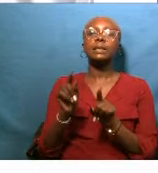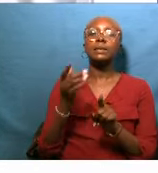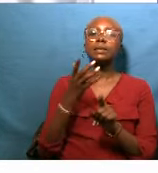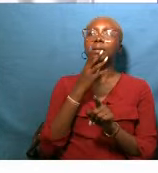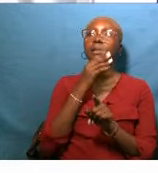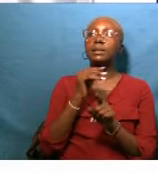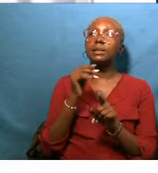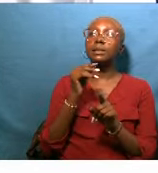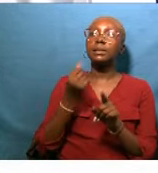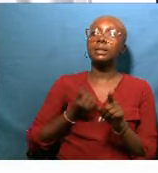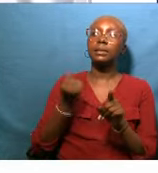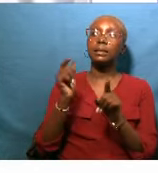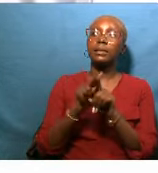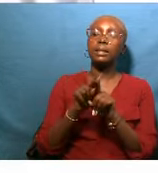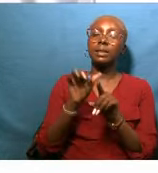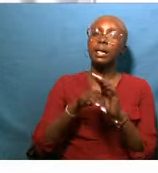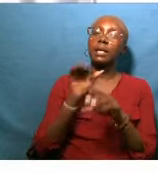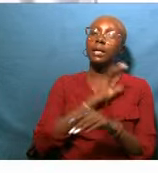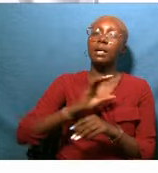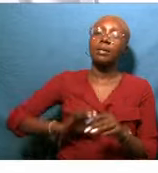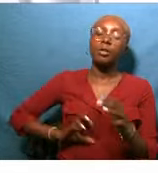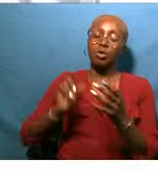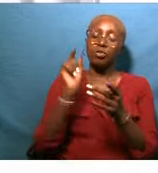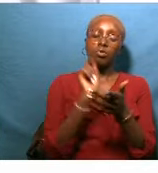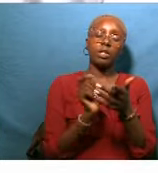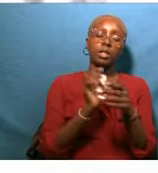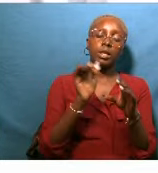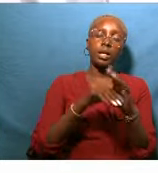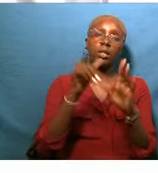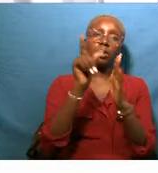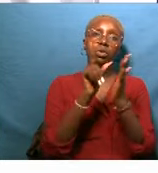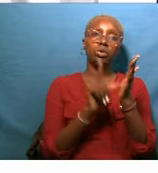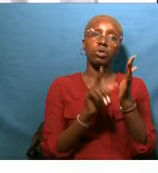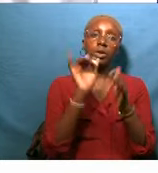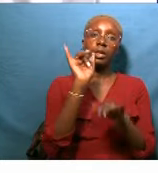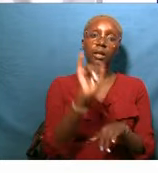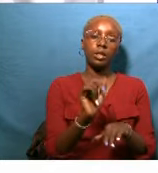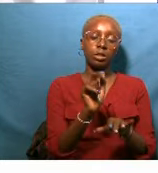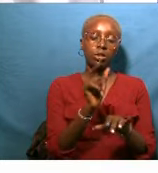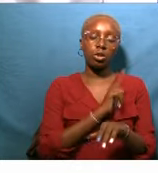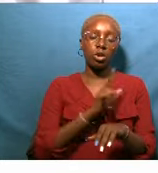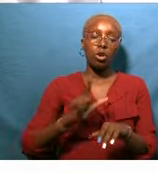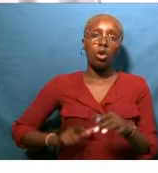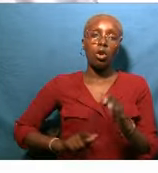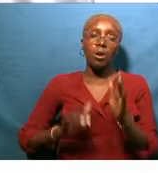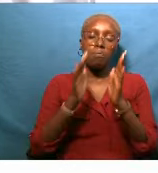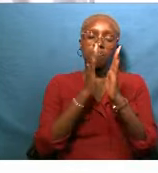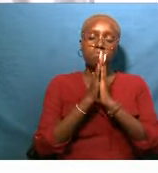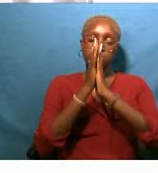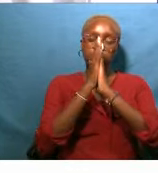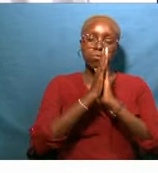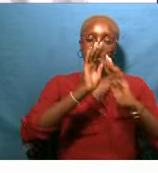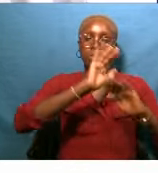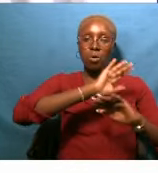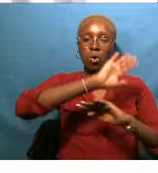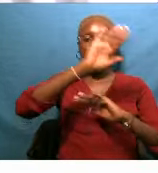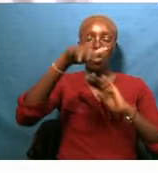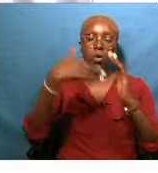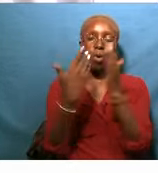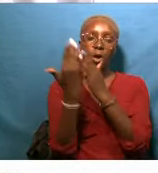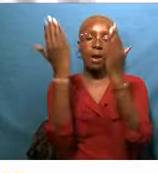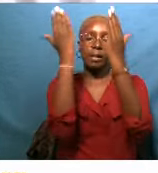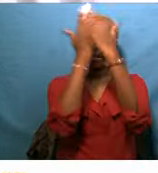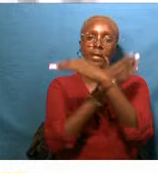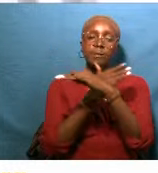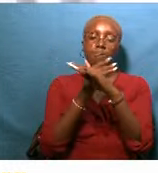it is written in the Gospel of St. Luke that the Lord Jesus Christ prayed the whole night before appointing and sending